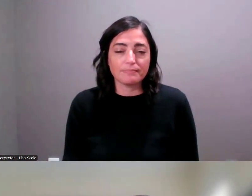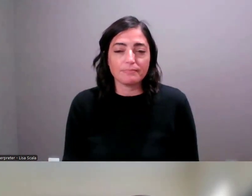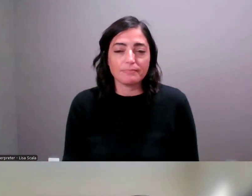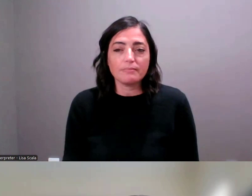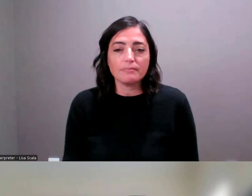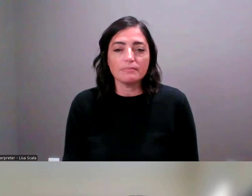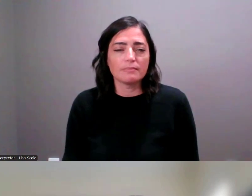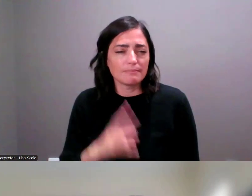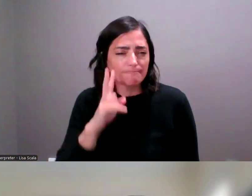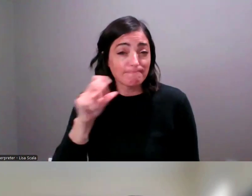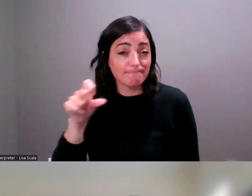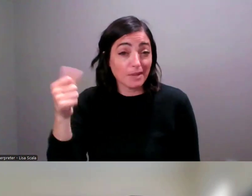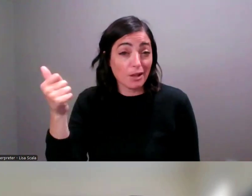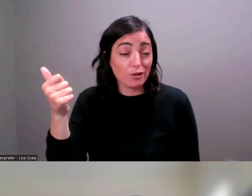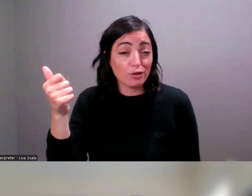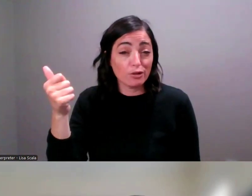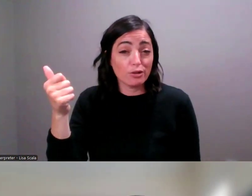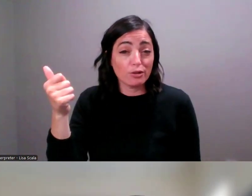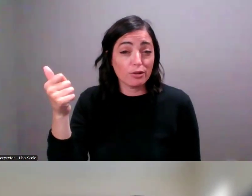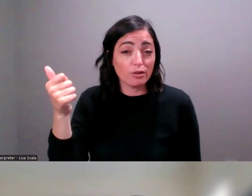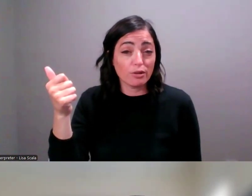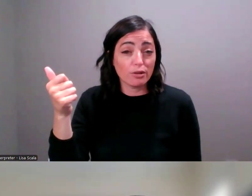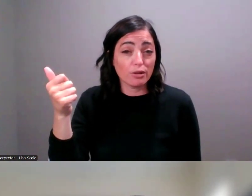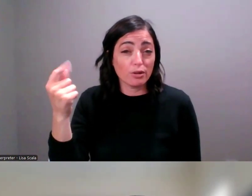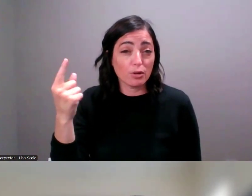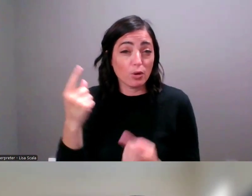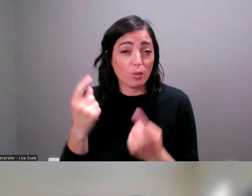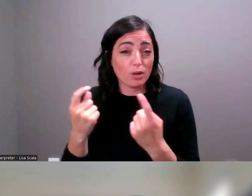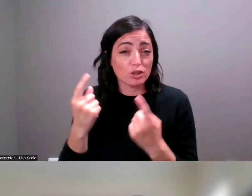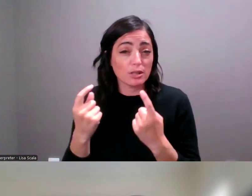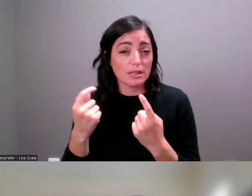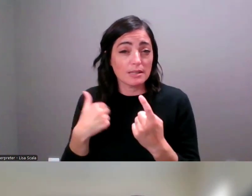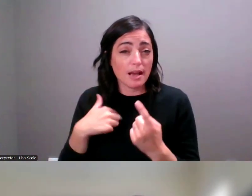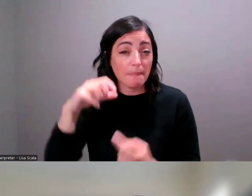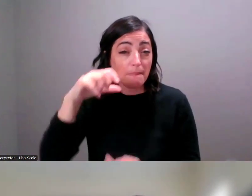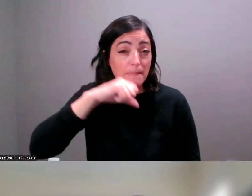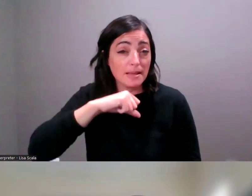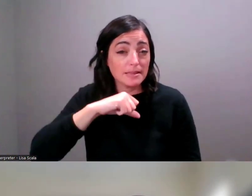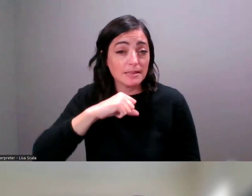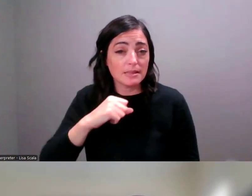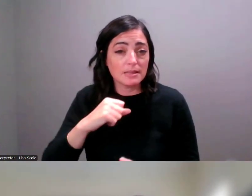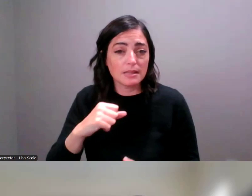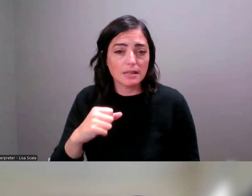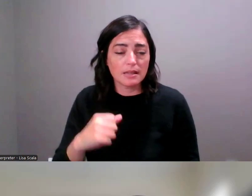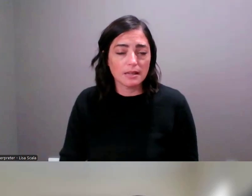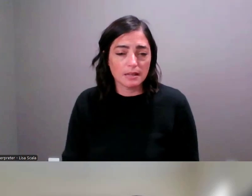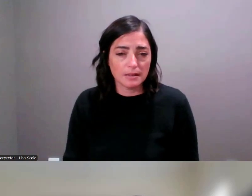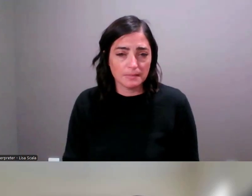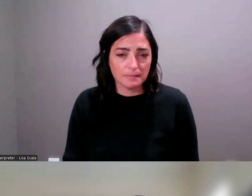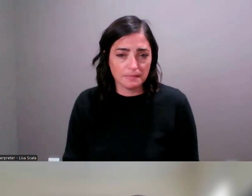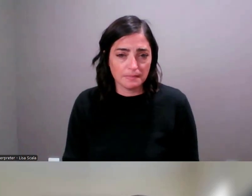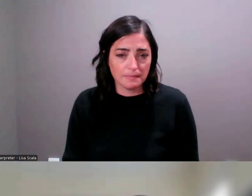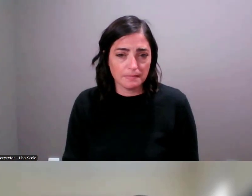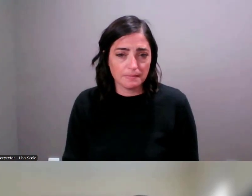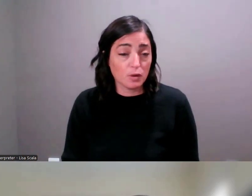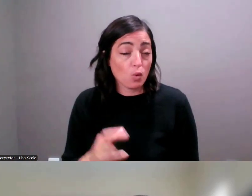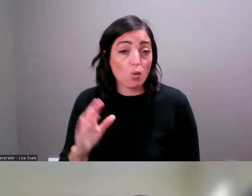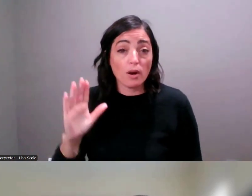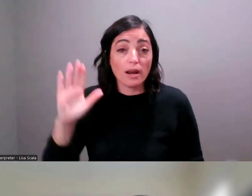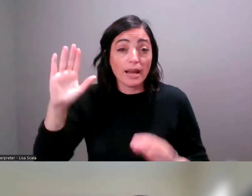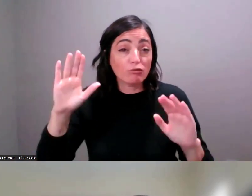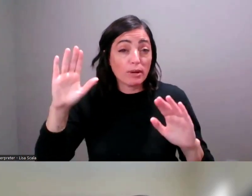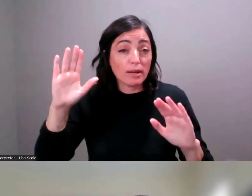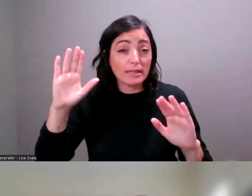Let's see, is there any other questions that I've missed, or any hands raised that I don't